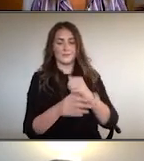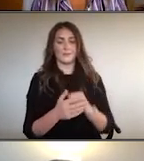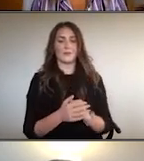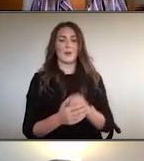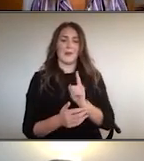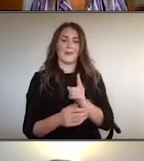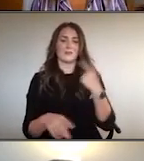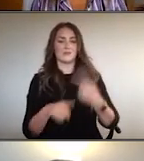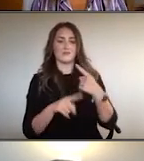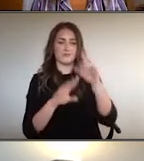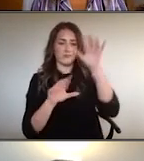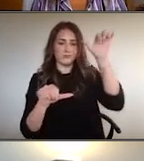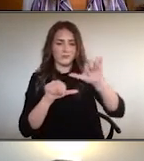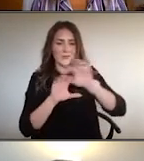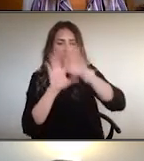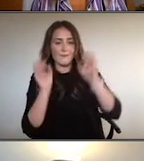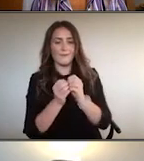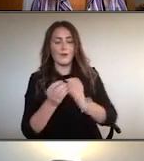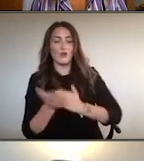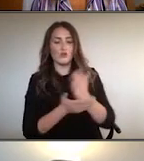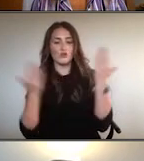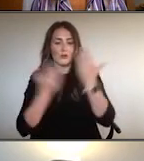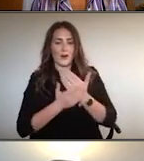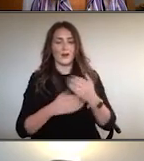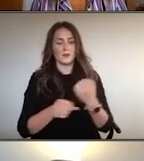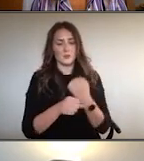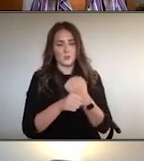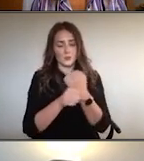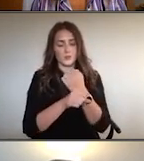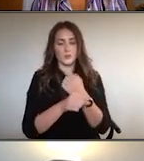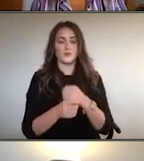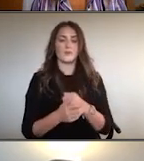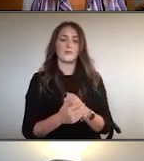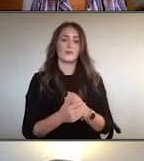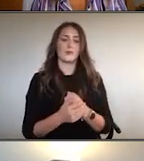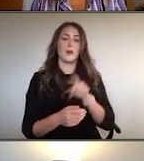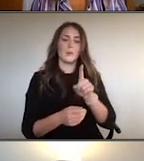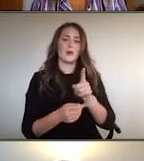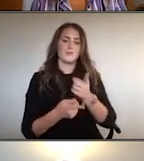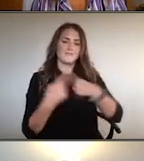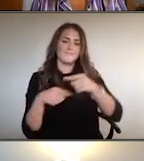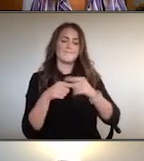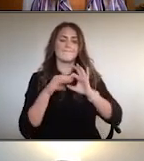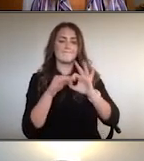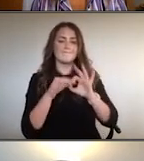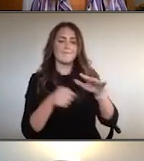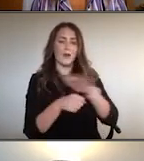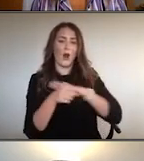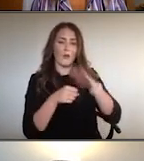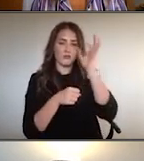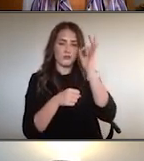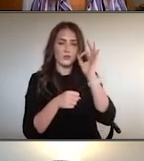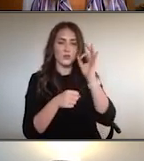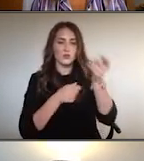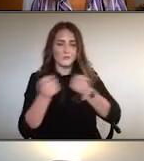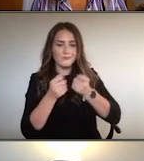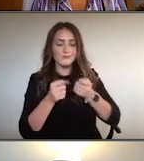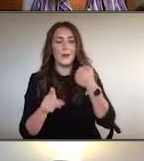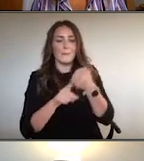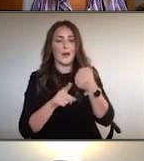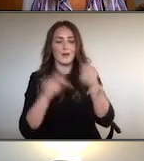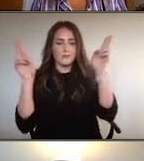the nighttime working. Obviously, we would look to work with the local authority to manage any impacts on the local